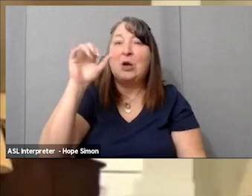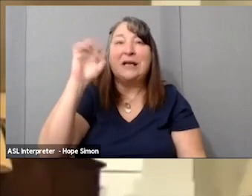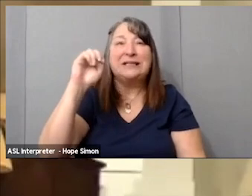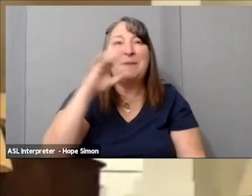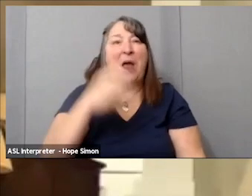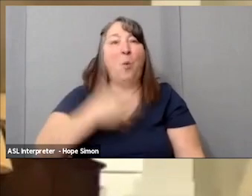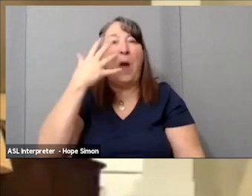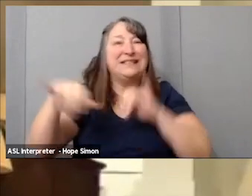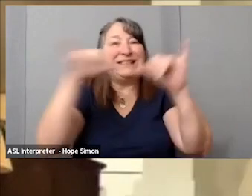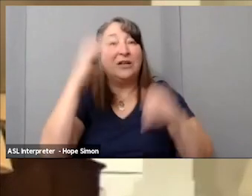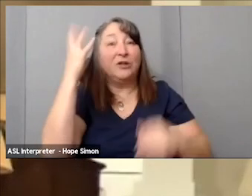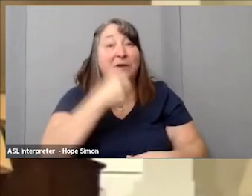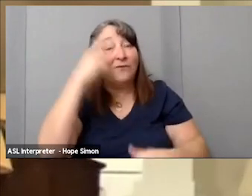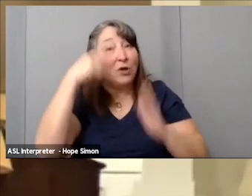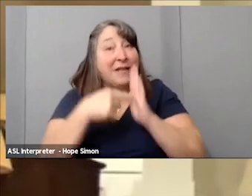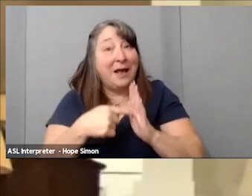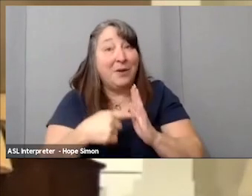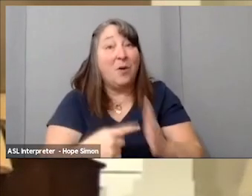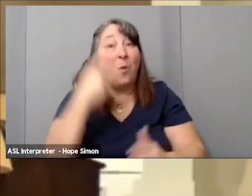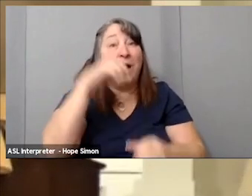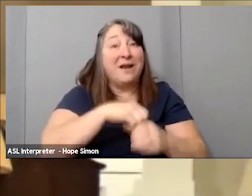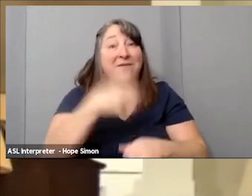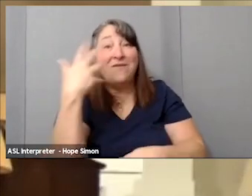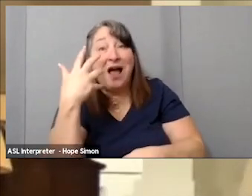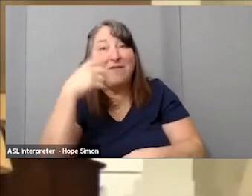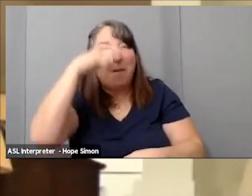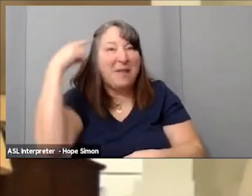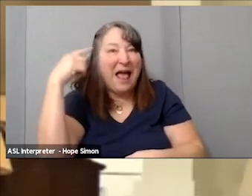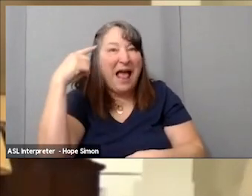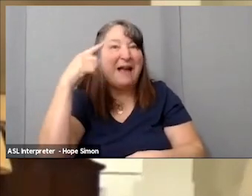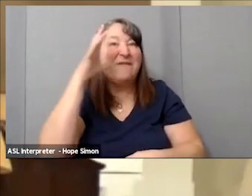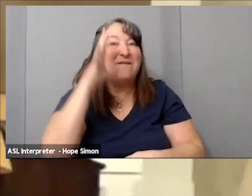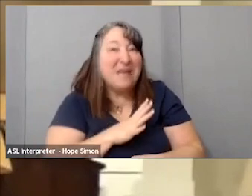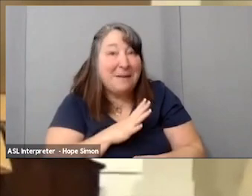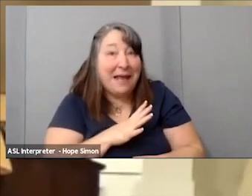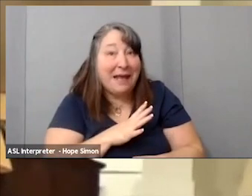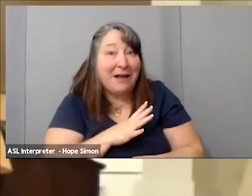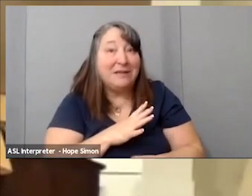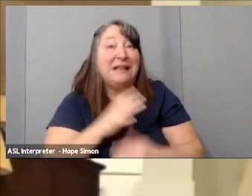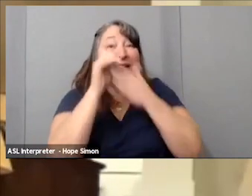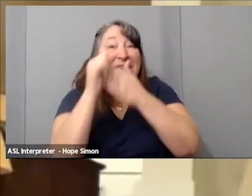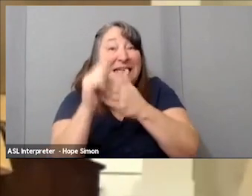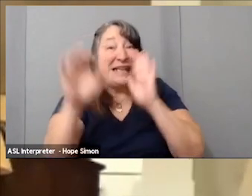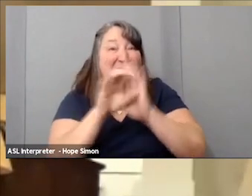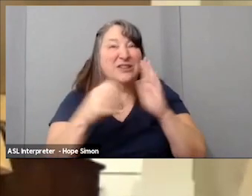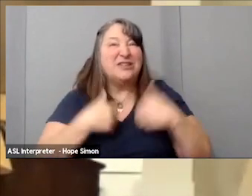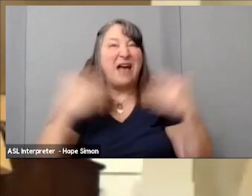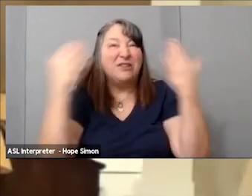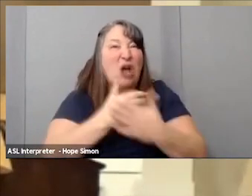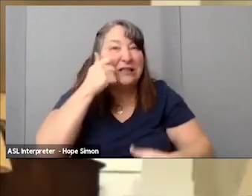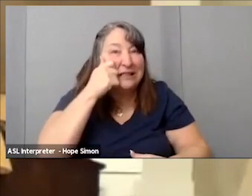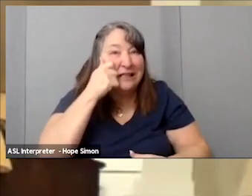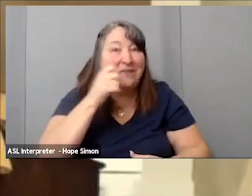example, only 1 in 5 Black female lead characters have a dark skin tone, and over 57%